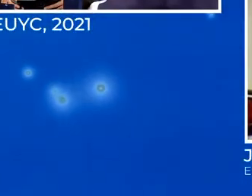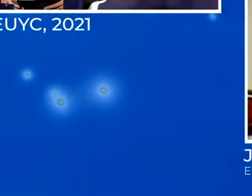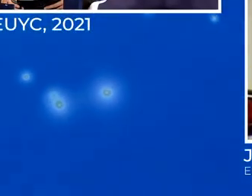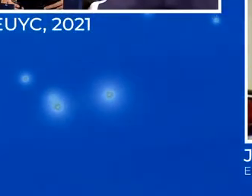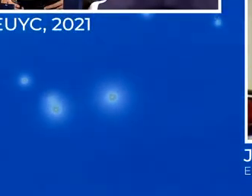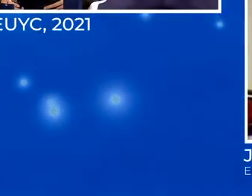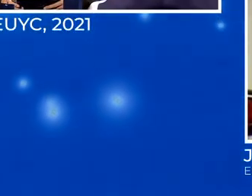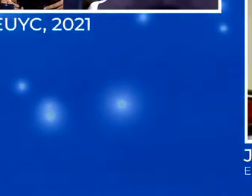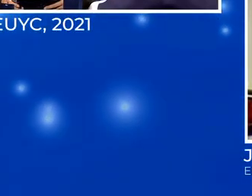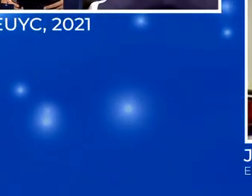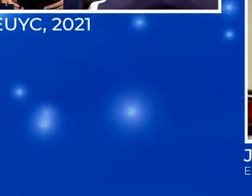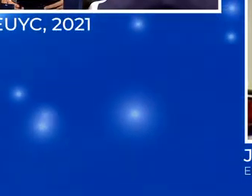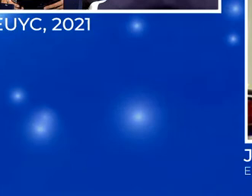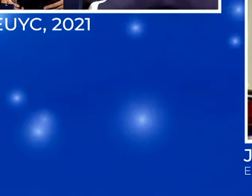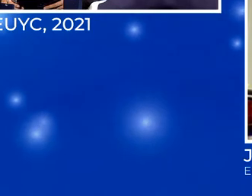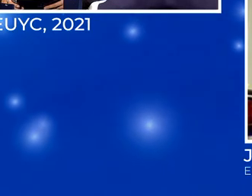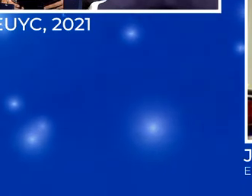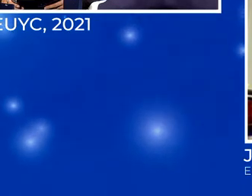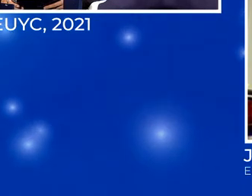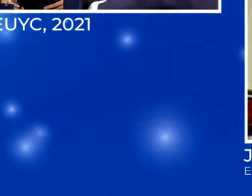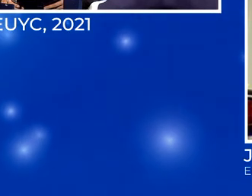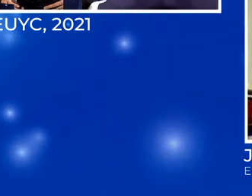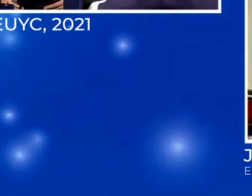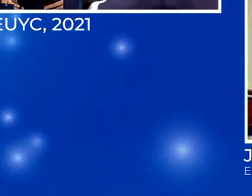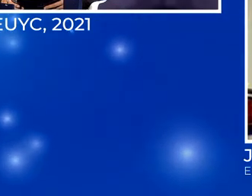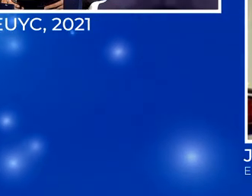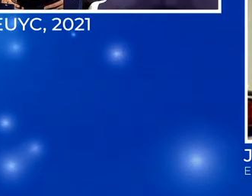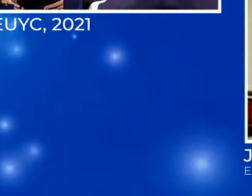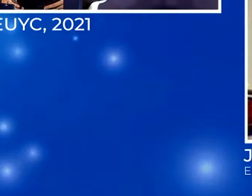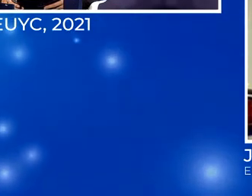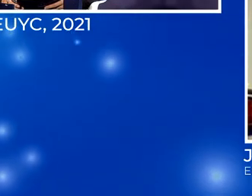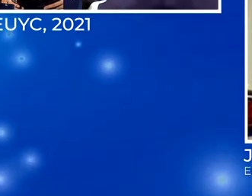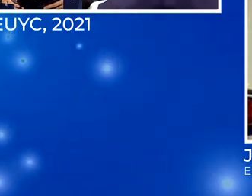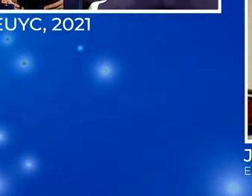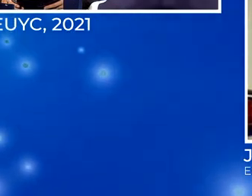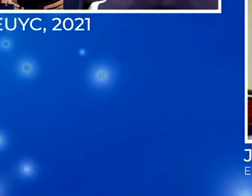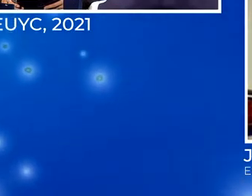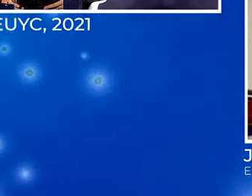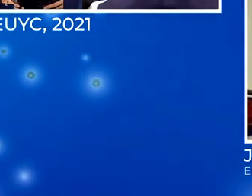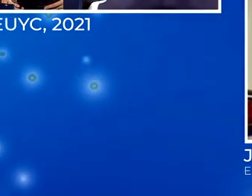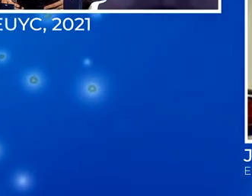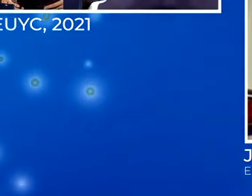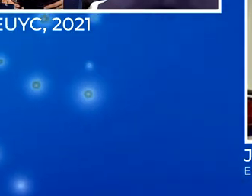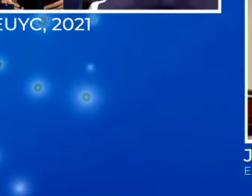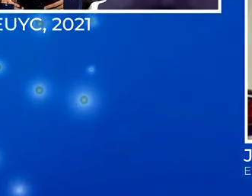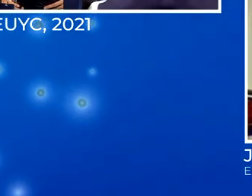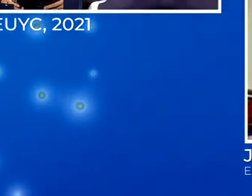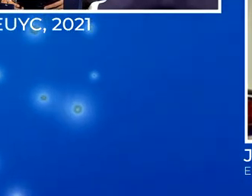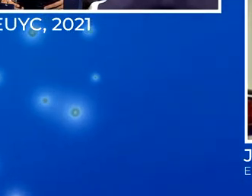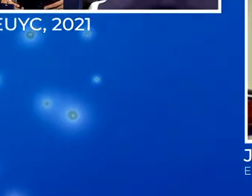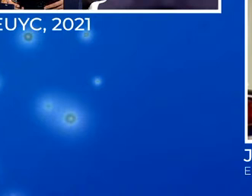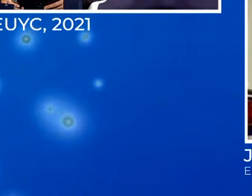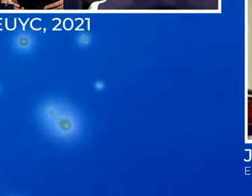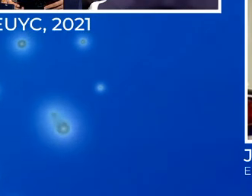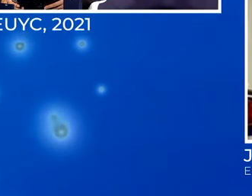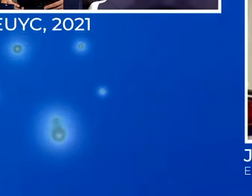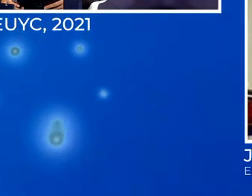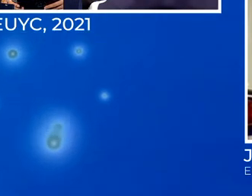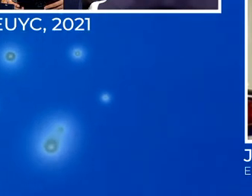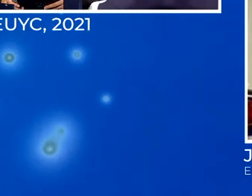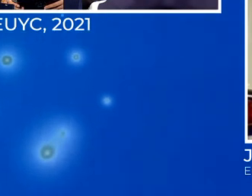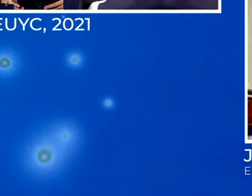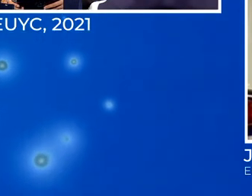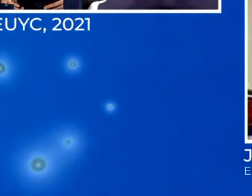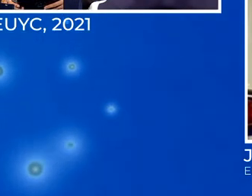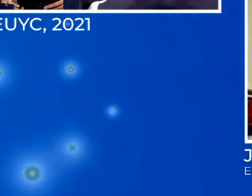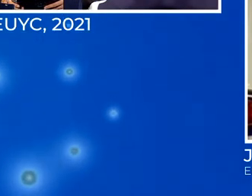people, but then also other stakeholders that are directly involved in working with the young people directly. Today with us, we have Mr. Mihai